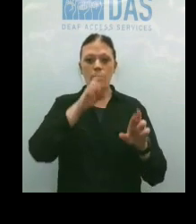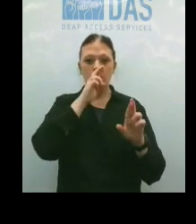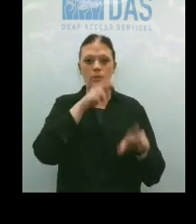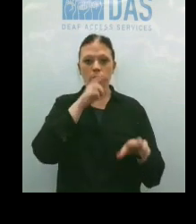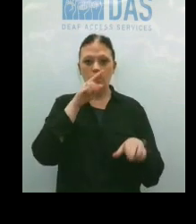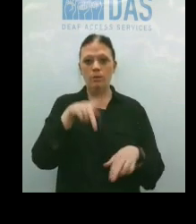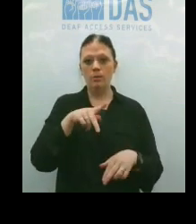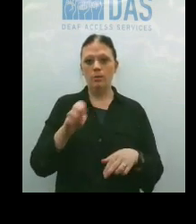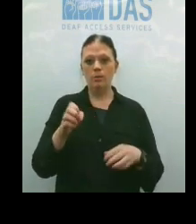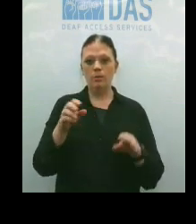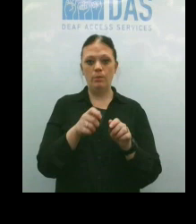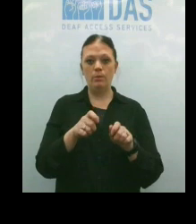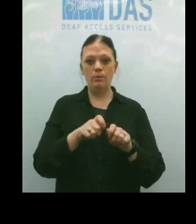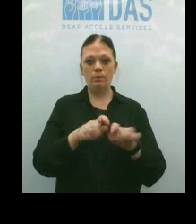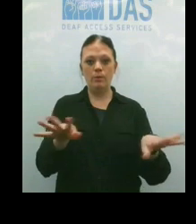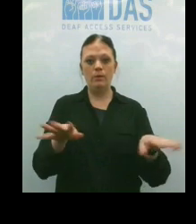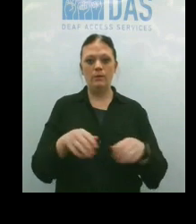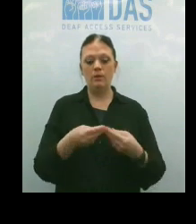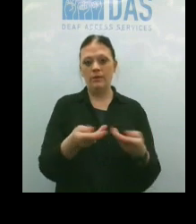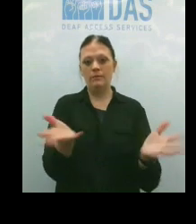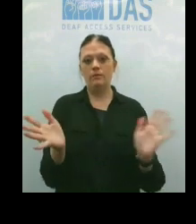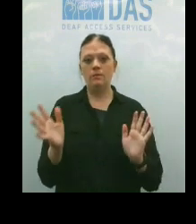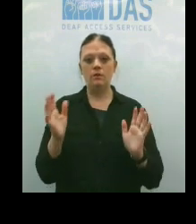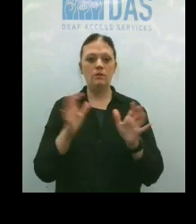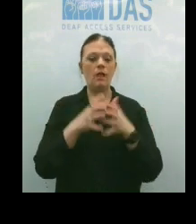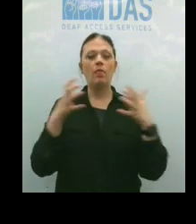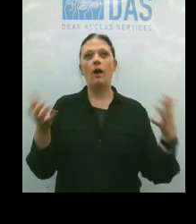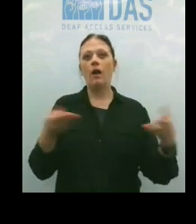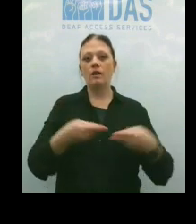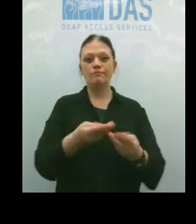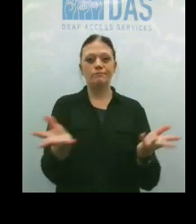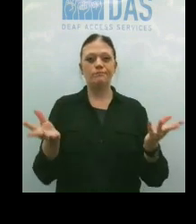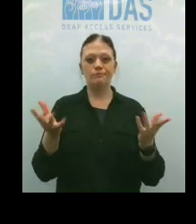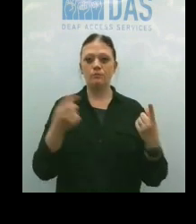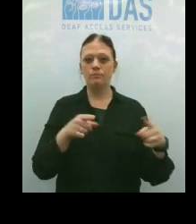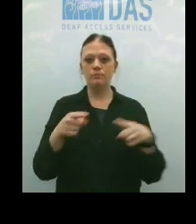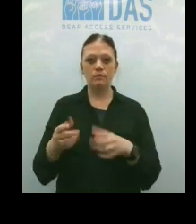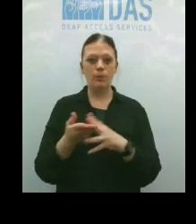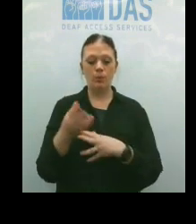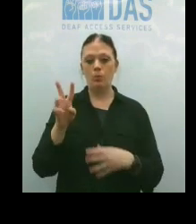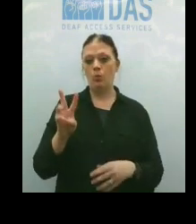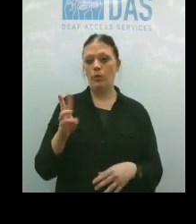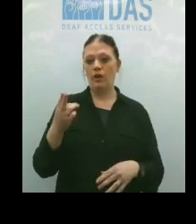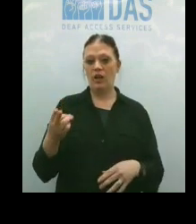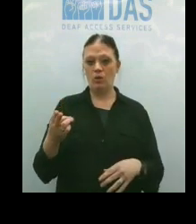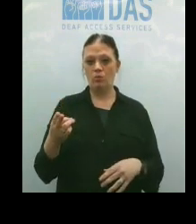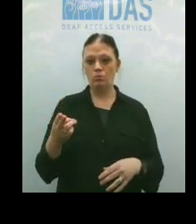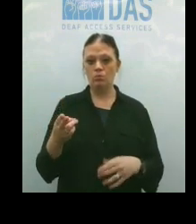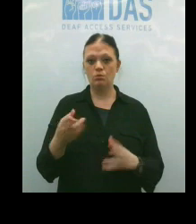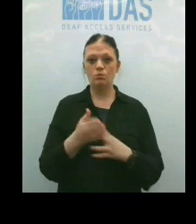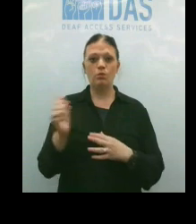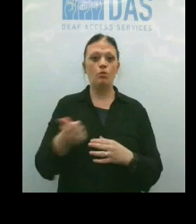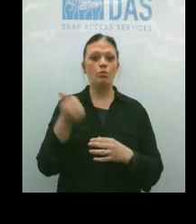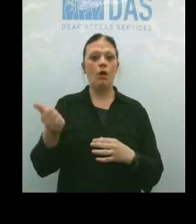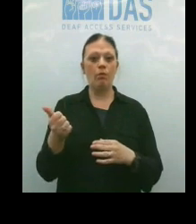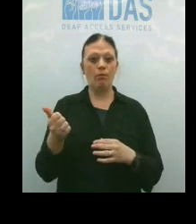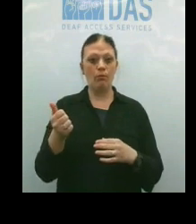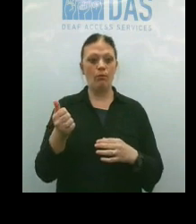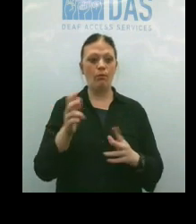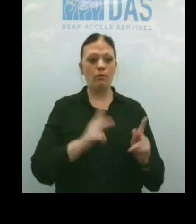distribution. There's just a tremendous amount of distribution that's been going on through our warehouse, through other parties to